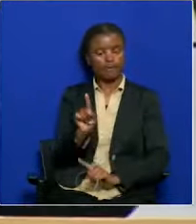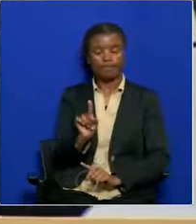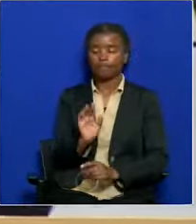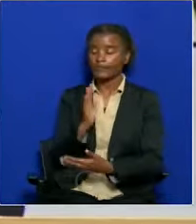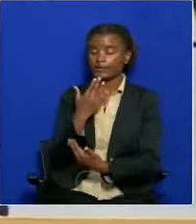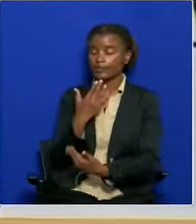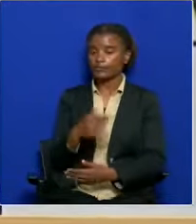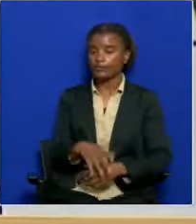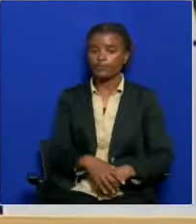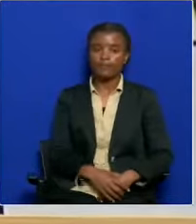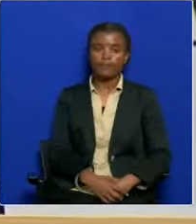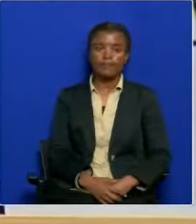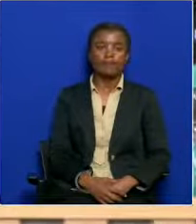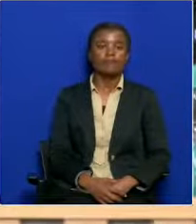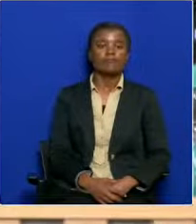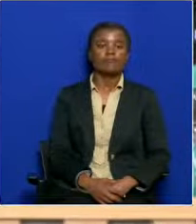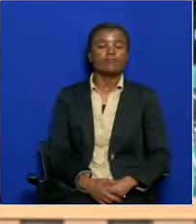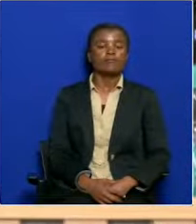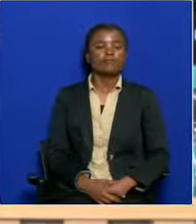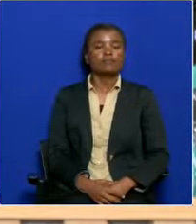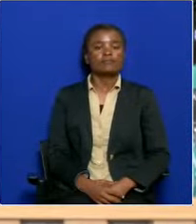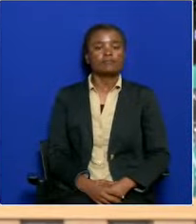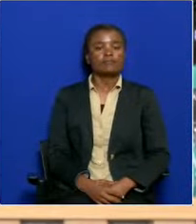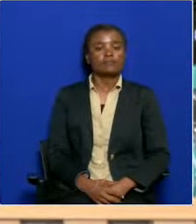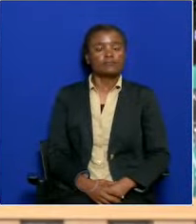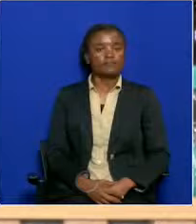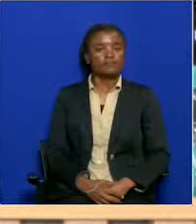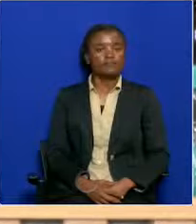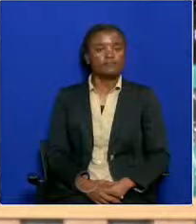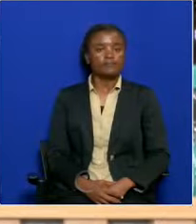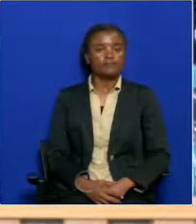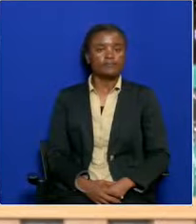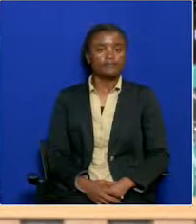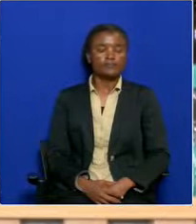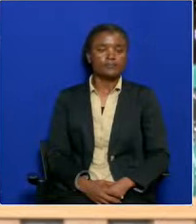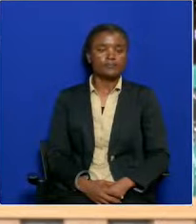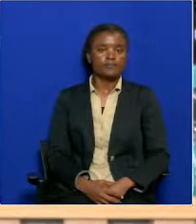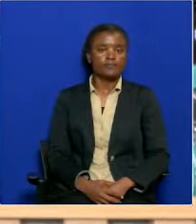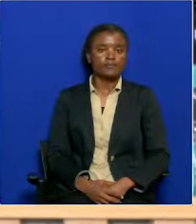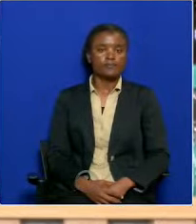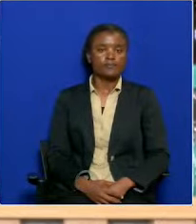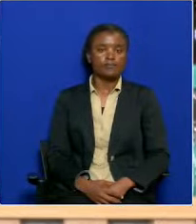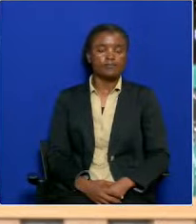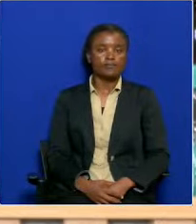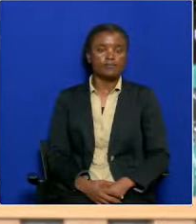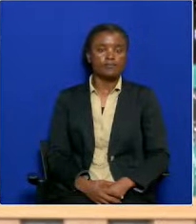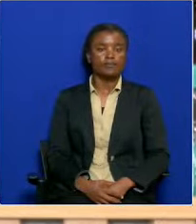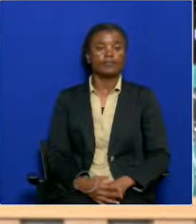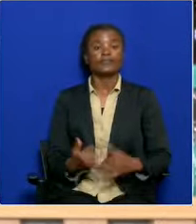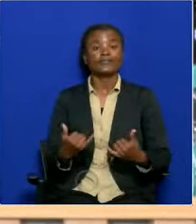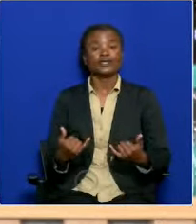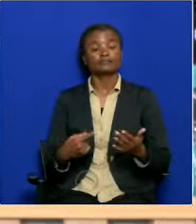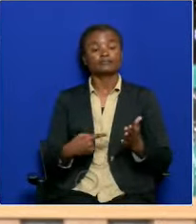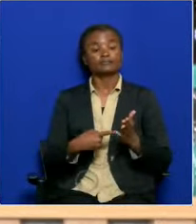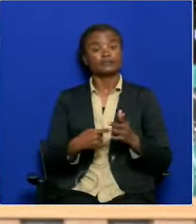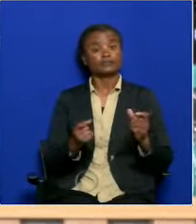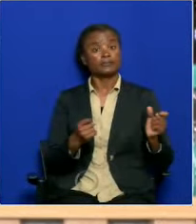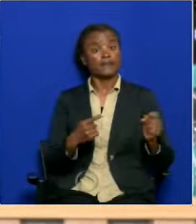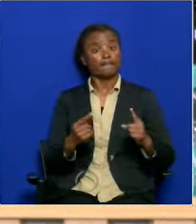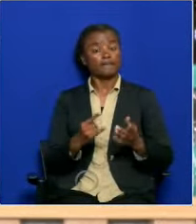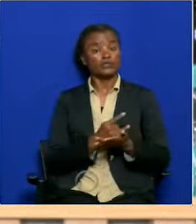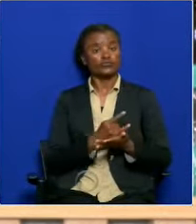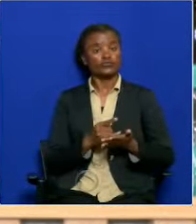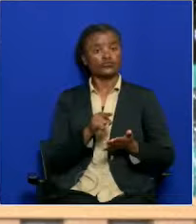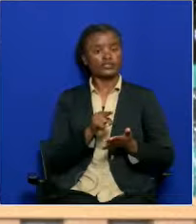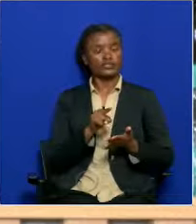All right. So, General, in sum, what the chats are able to demonstrate is that you had a close relationship, you